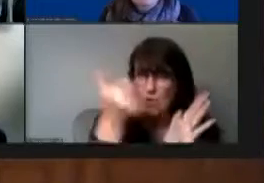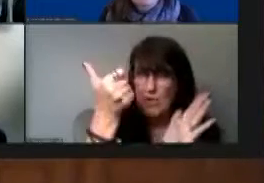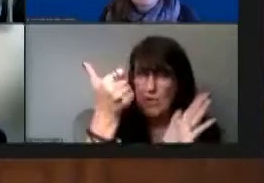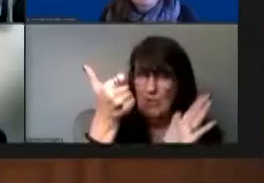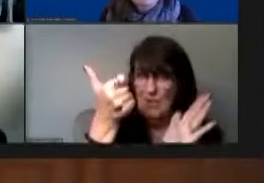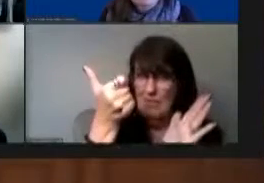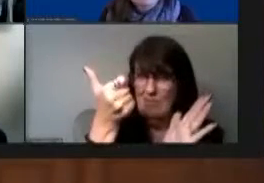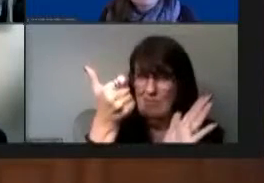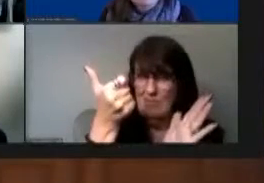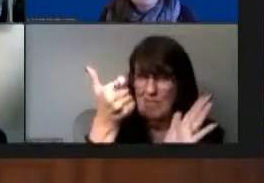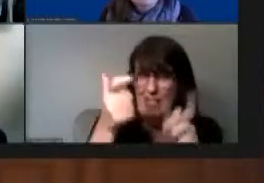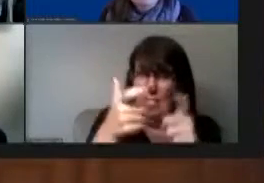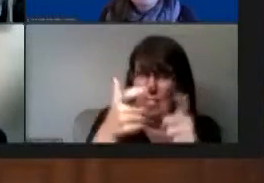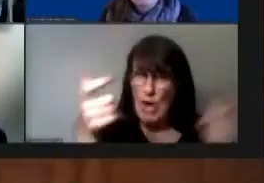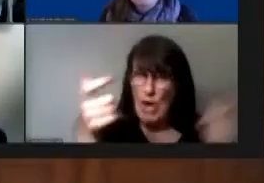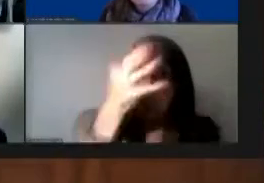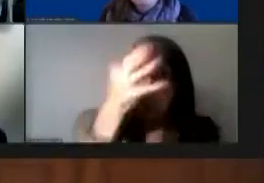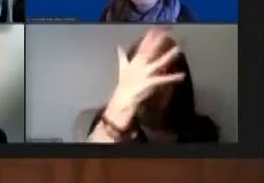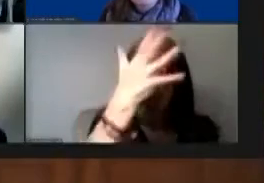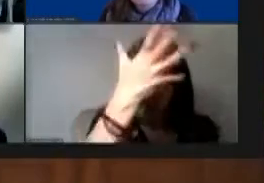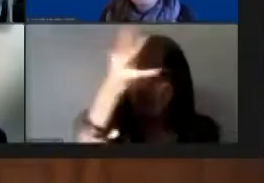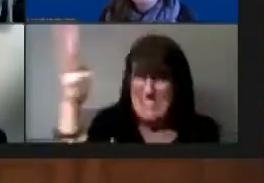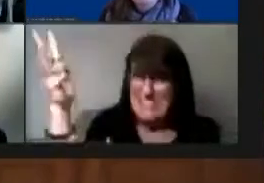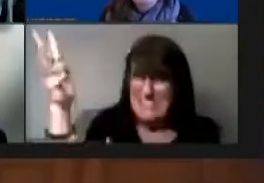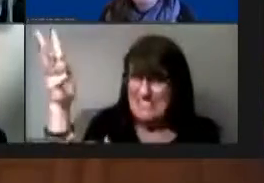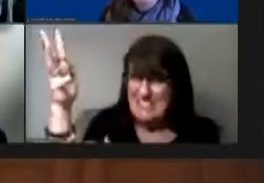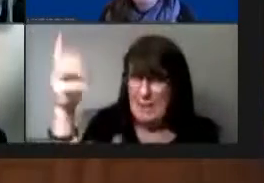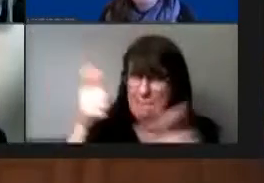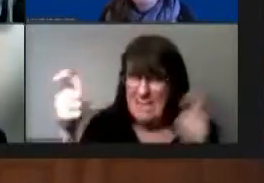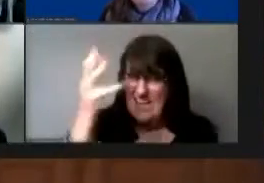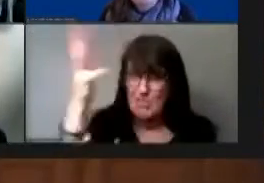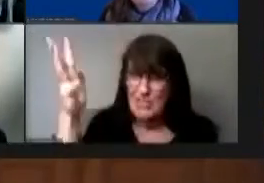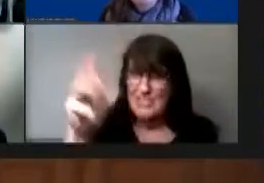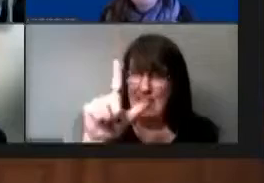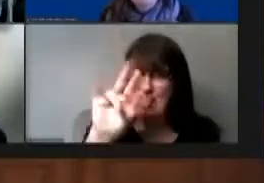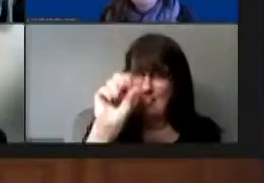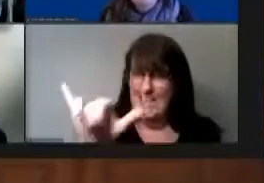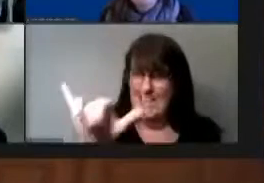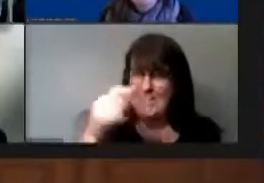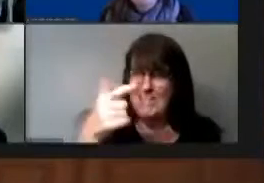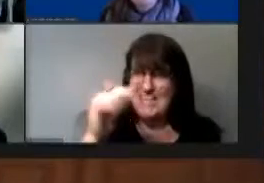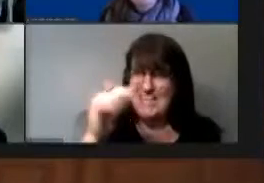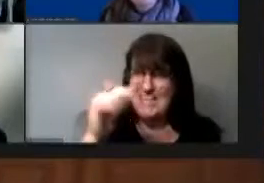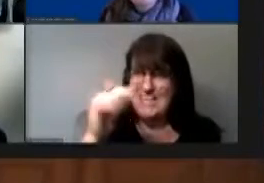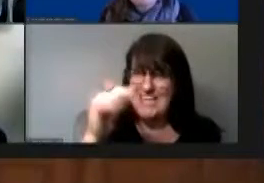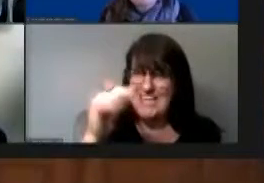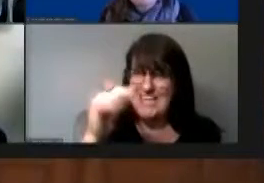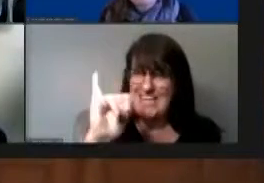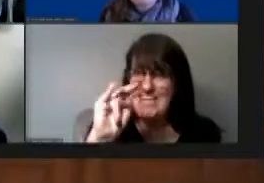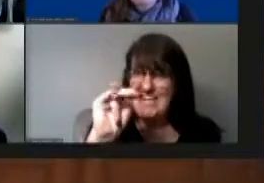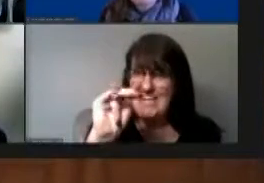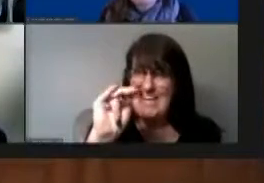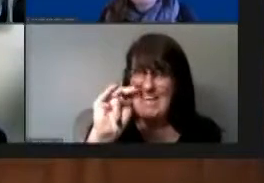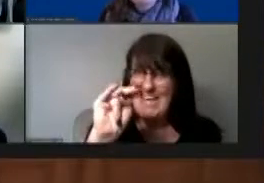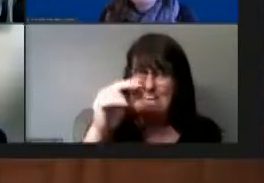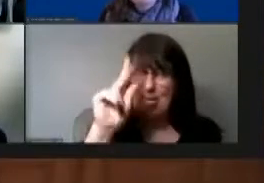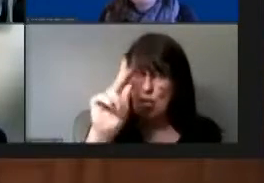large trees, mature trees. There's a linden and a ginkgo. I don't know if you know the ones I